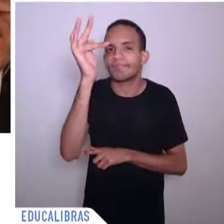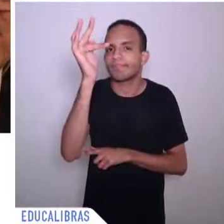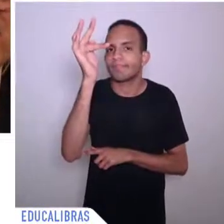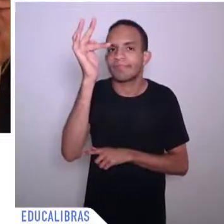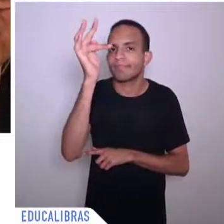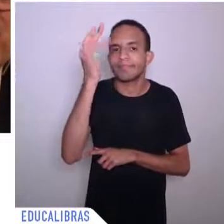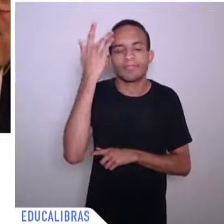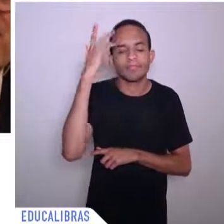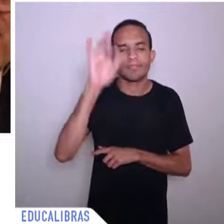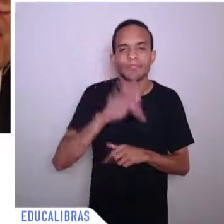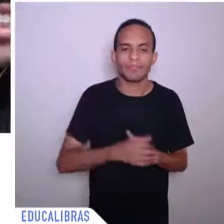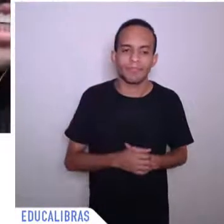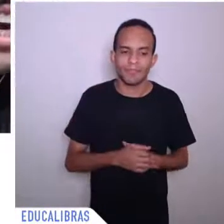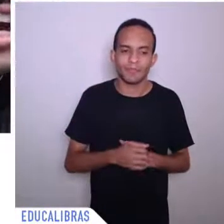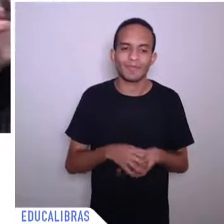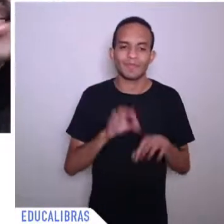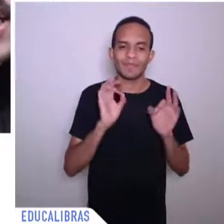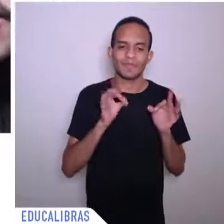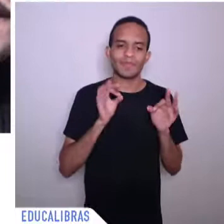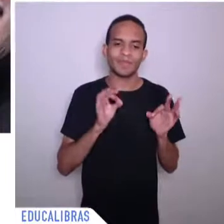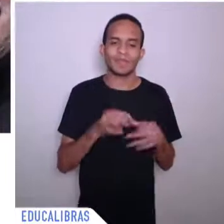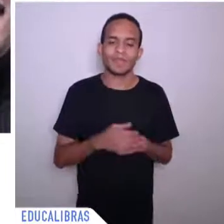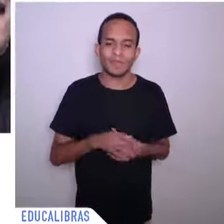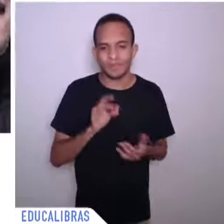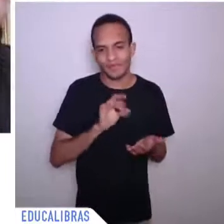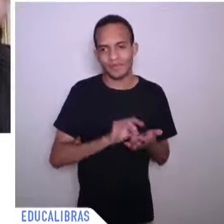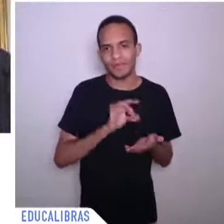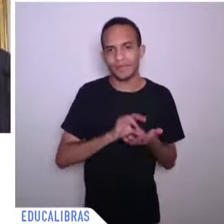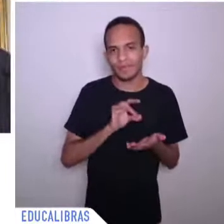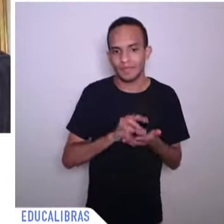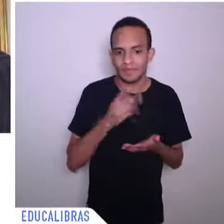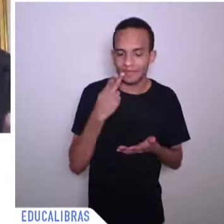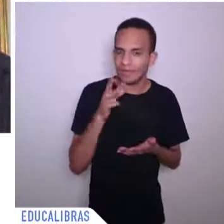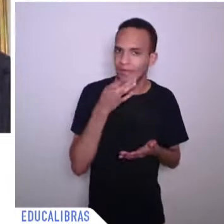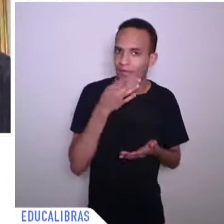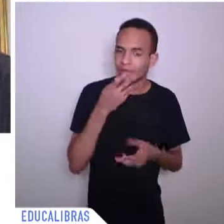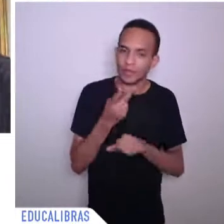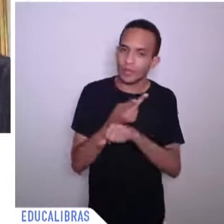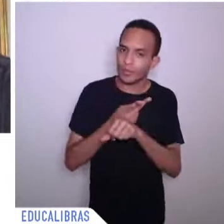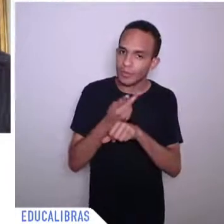democracy. So whatever comes next, I don't know.